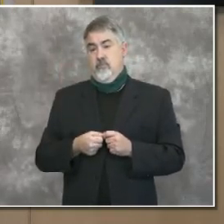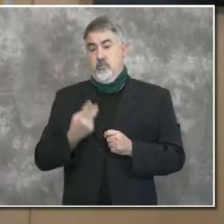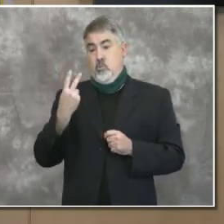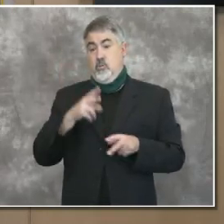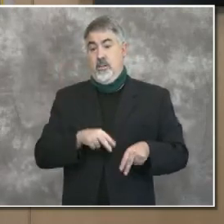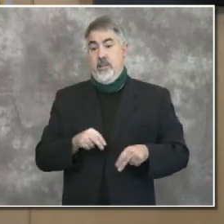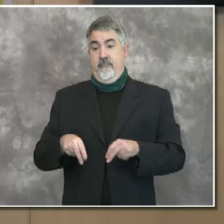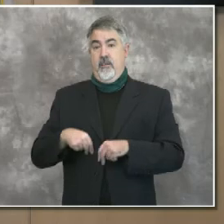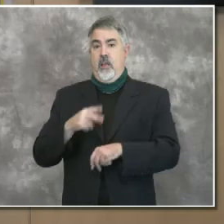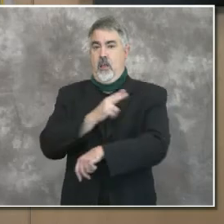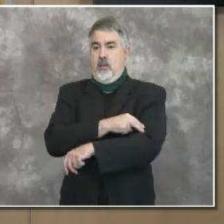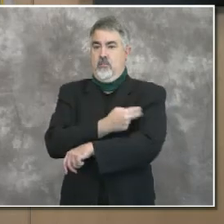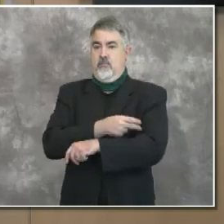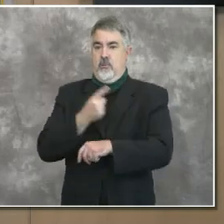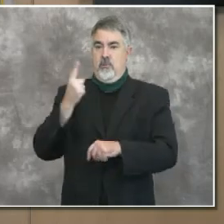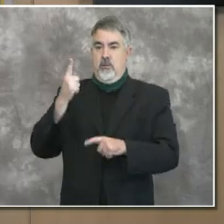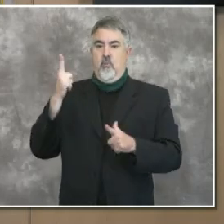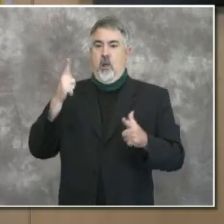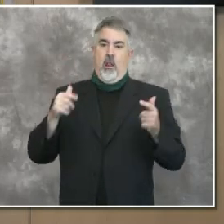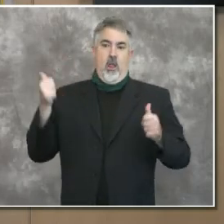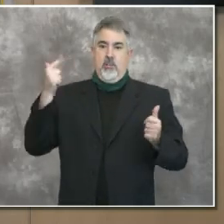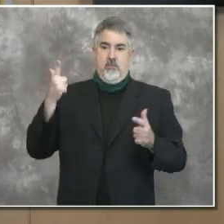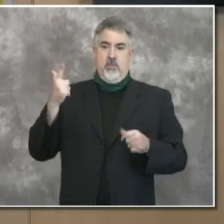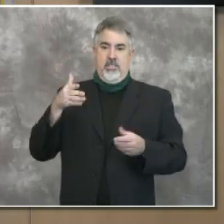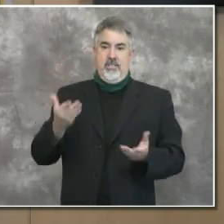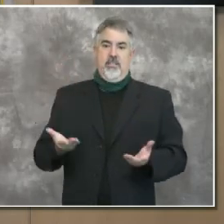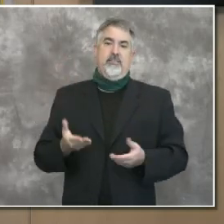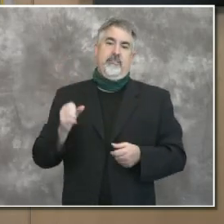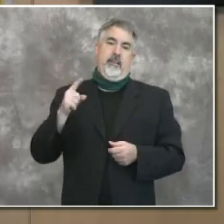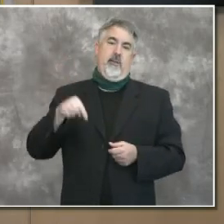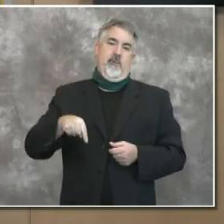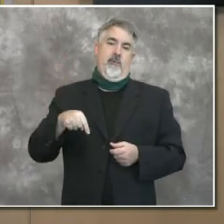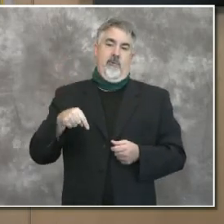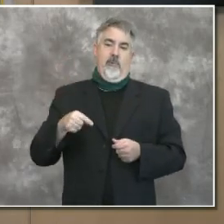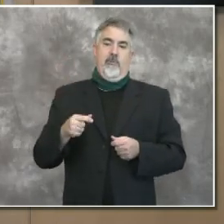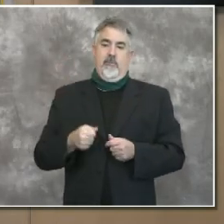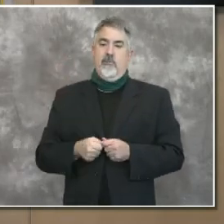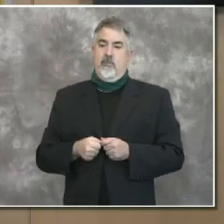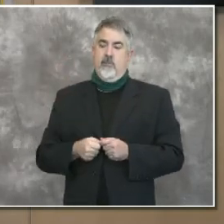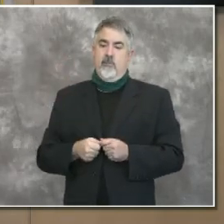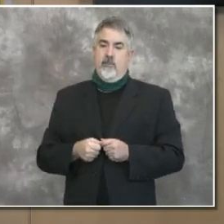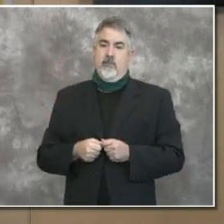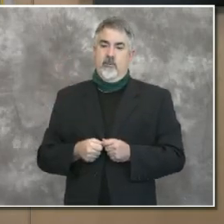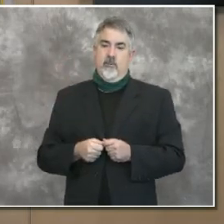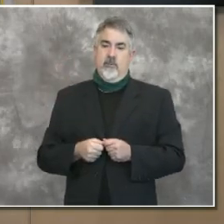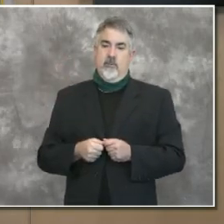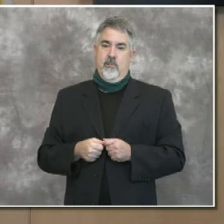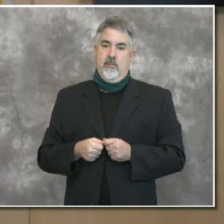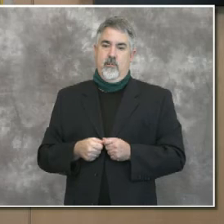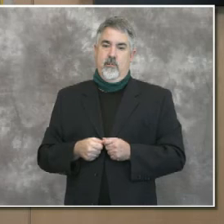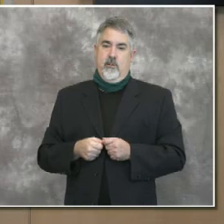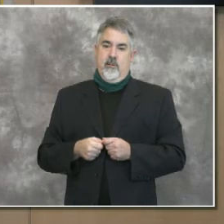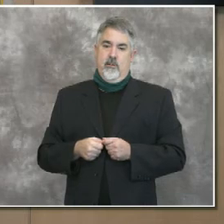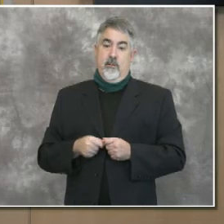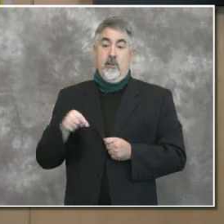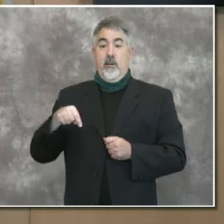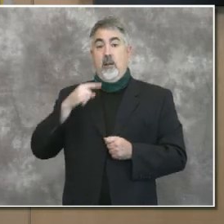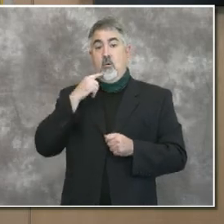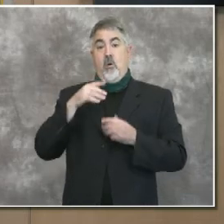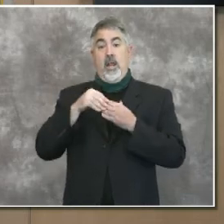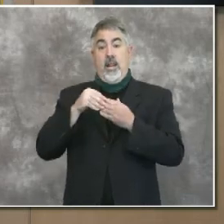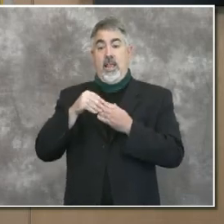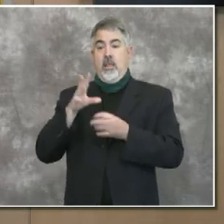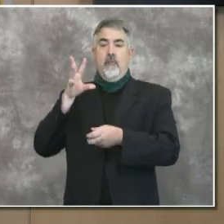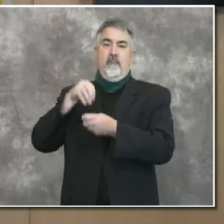largest one in the entire system here in San Diego. The leadership from those hospitals actually participate with us in all of